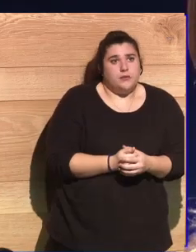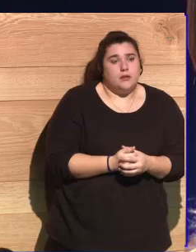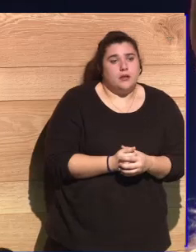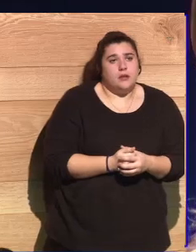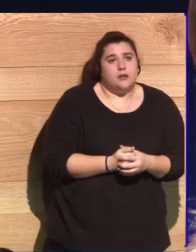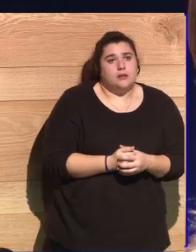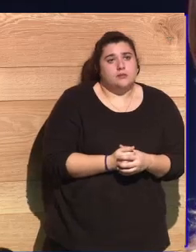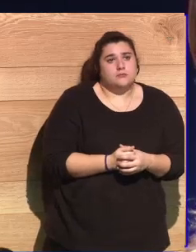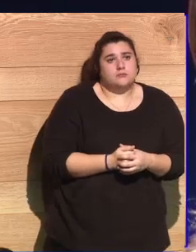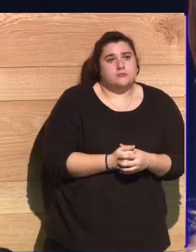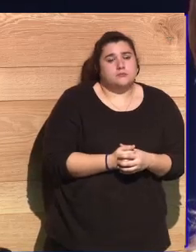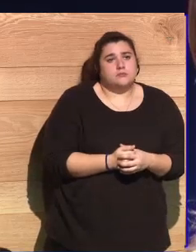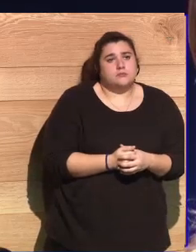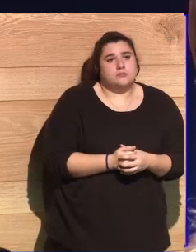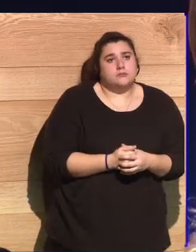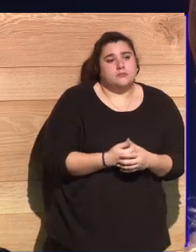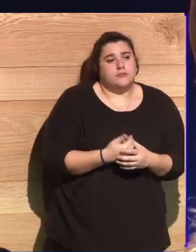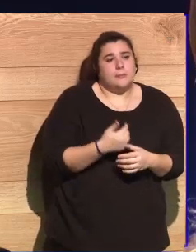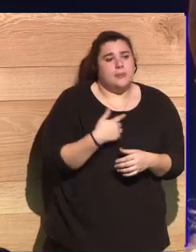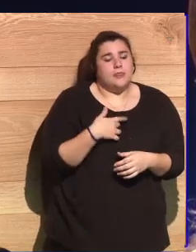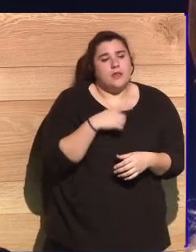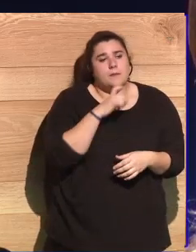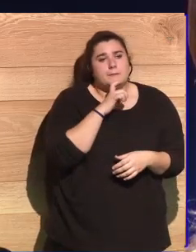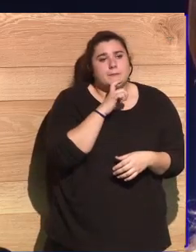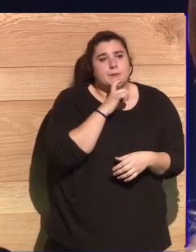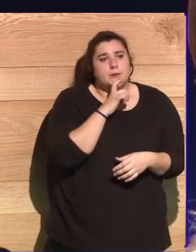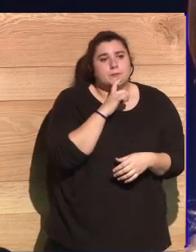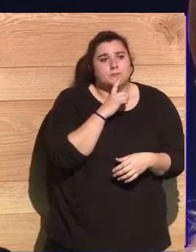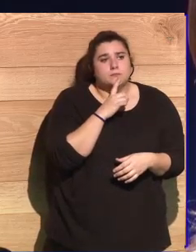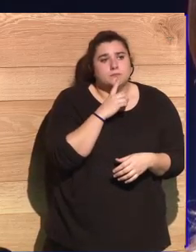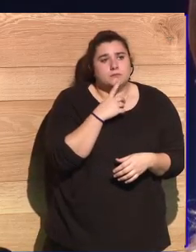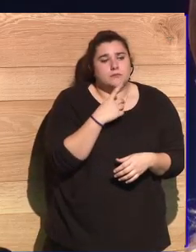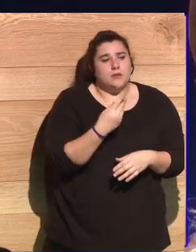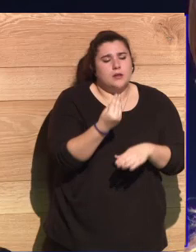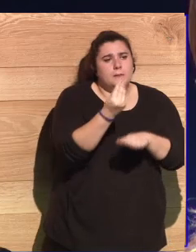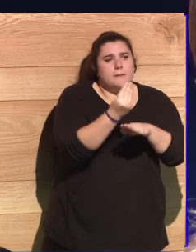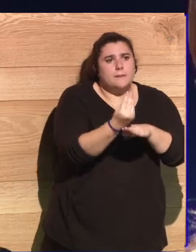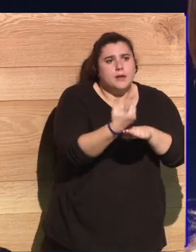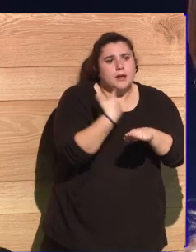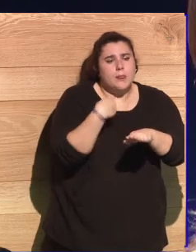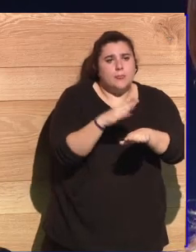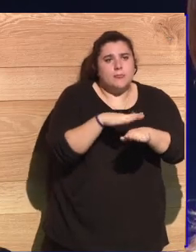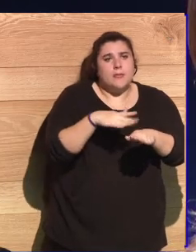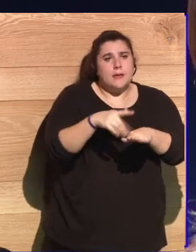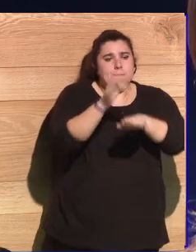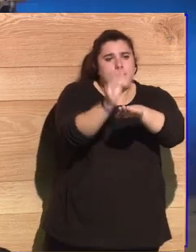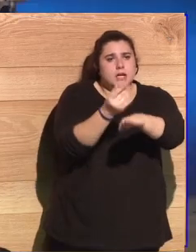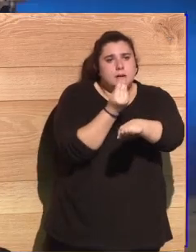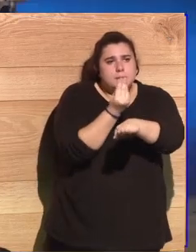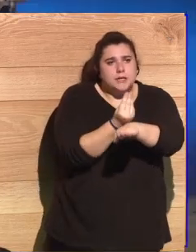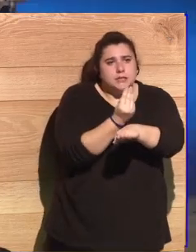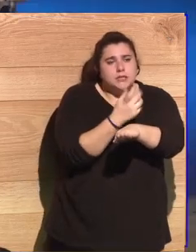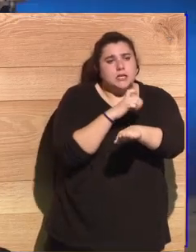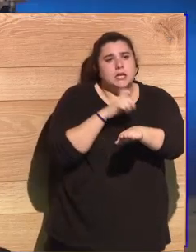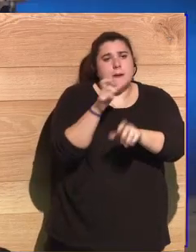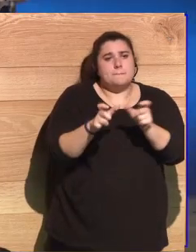a ceremonial urn in front of his grave marker that people that love his work, they when